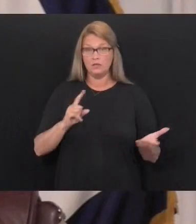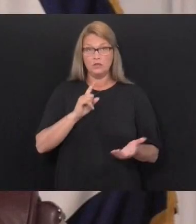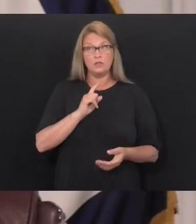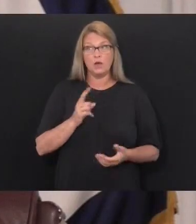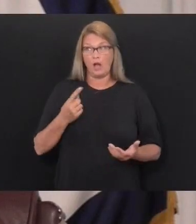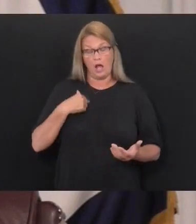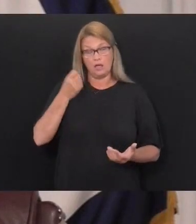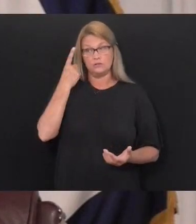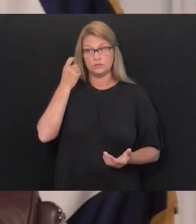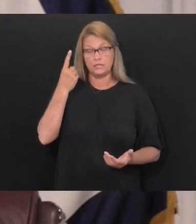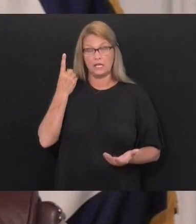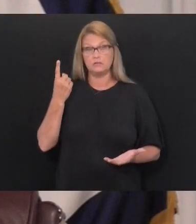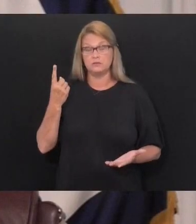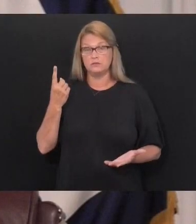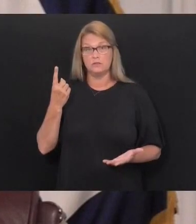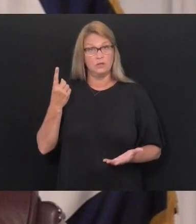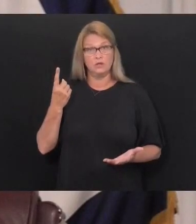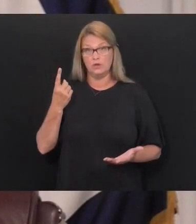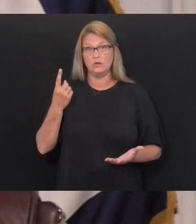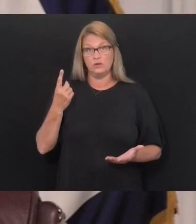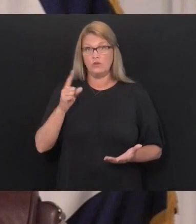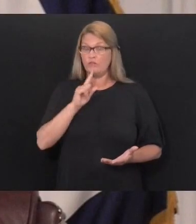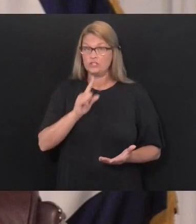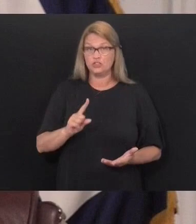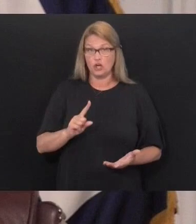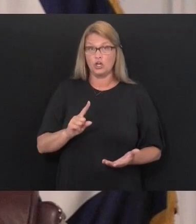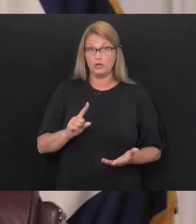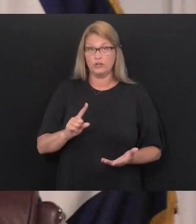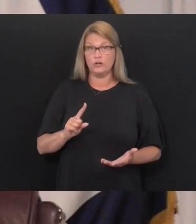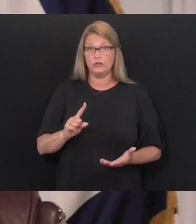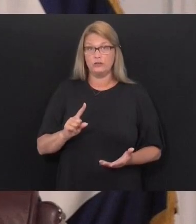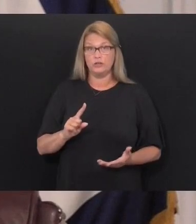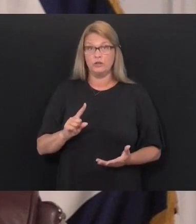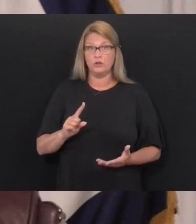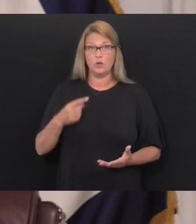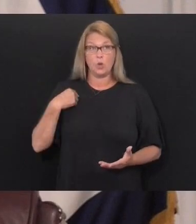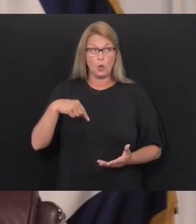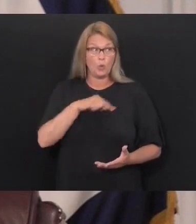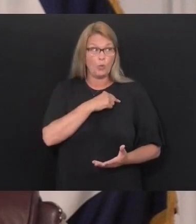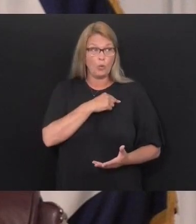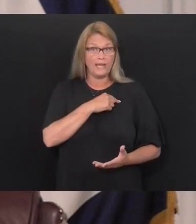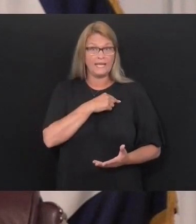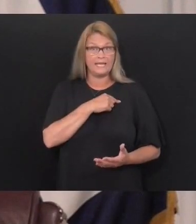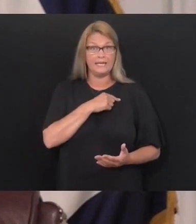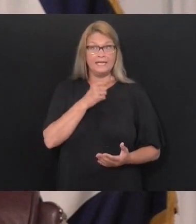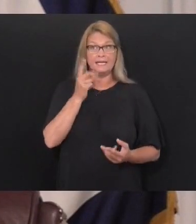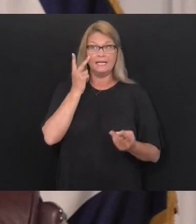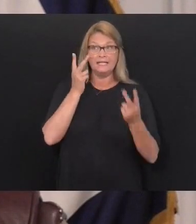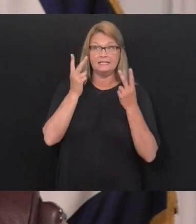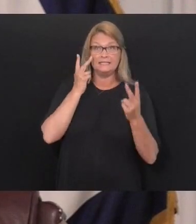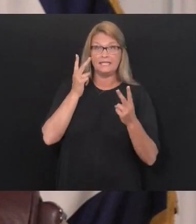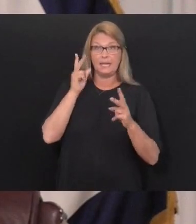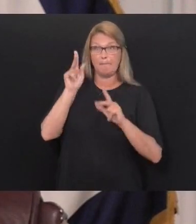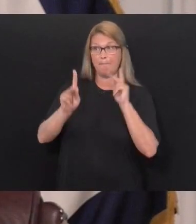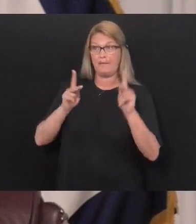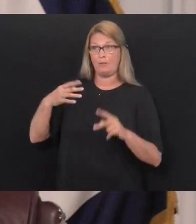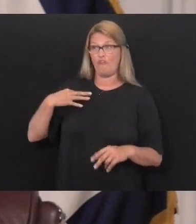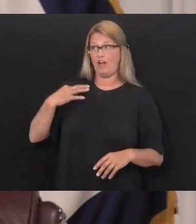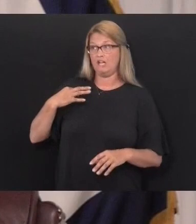it, but we got to have a plan, and we got to have a hope and a dream that we're going to be able to do it. But I'll pass now to Bernie.